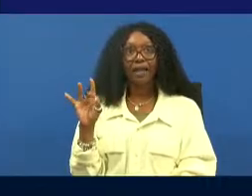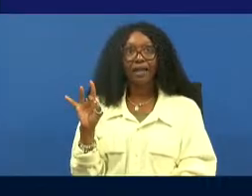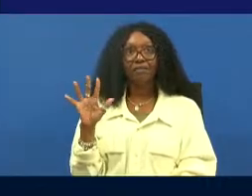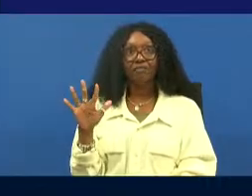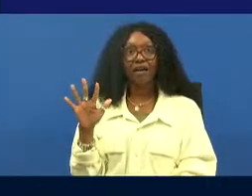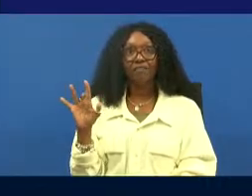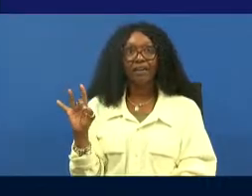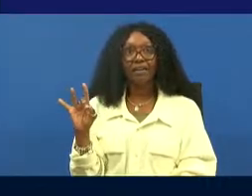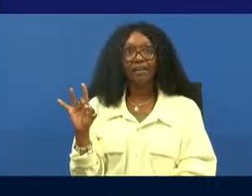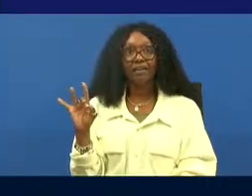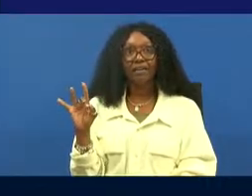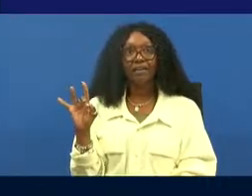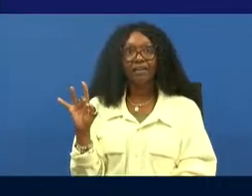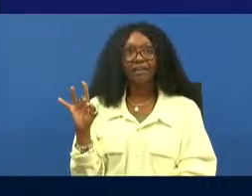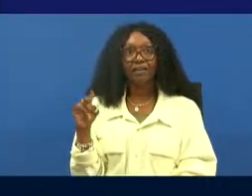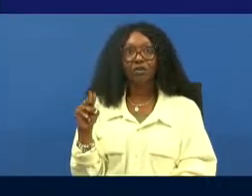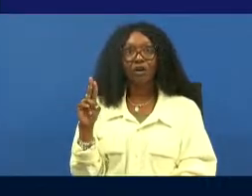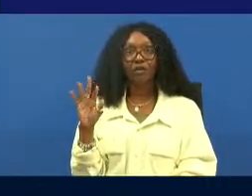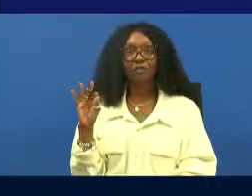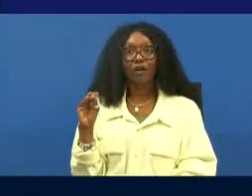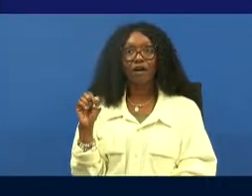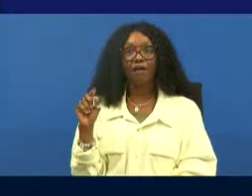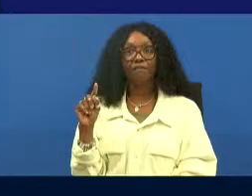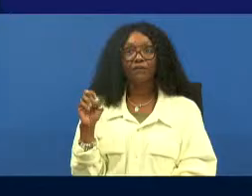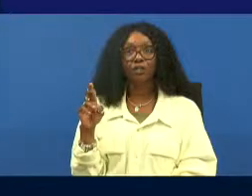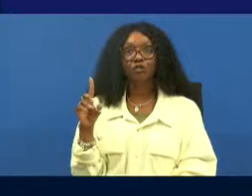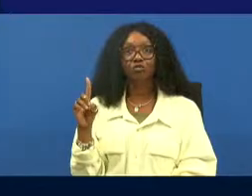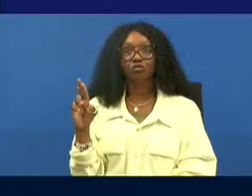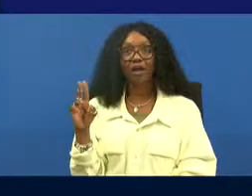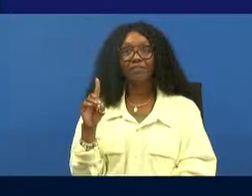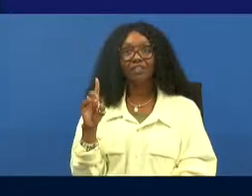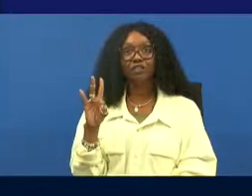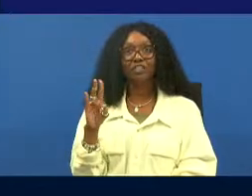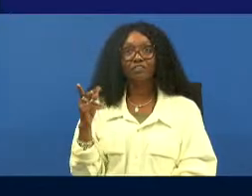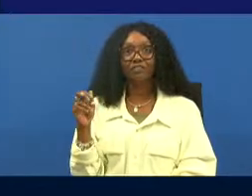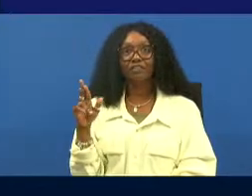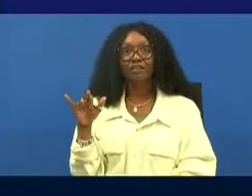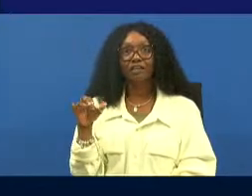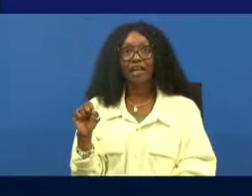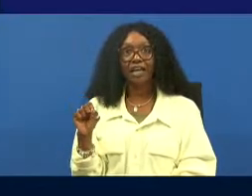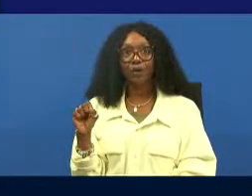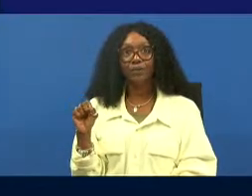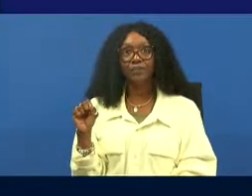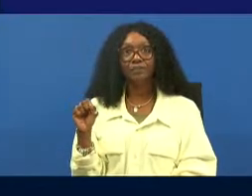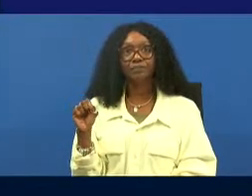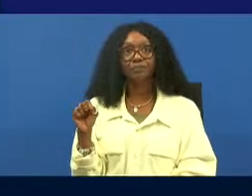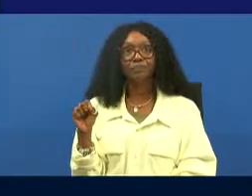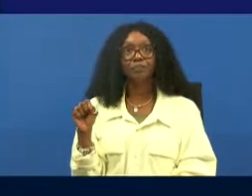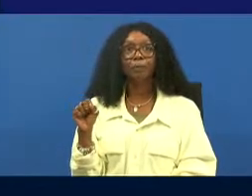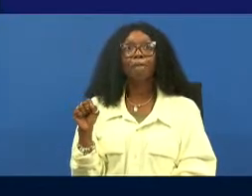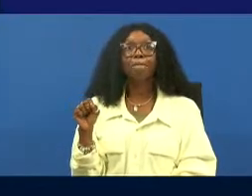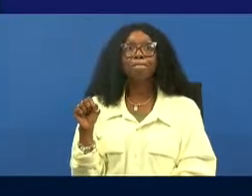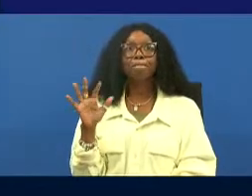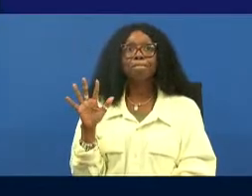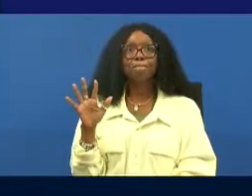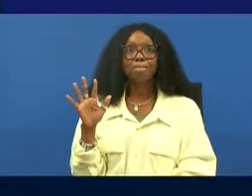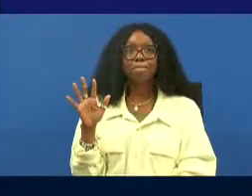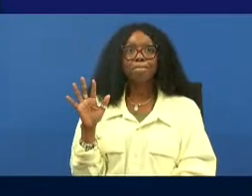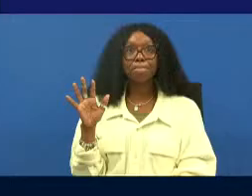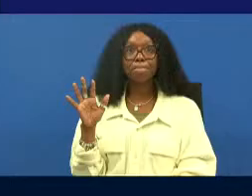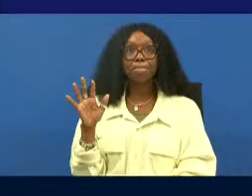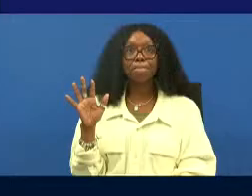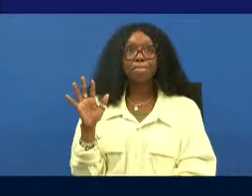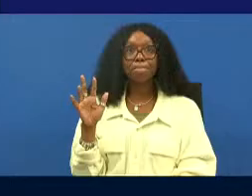3858 North Foster Drive, Council District 7, Harris. Number 13, Freddie S. Williams and Angela